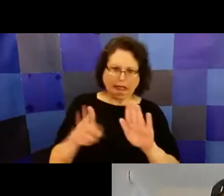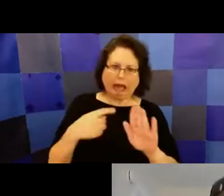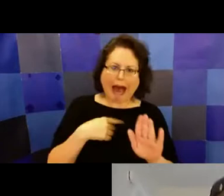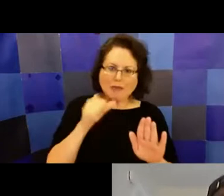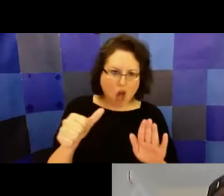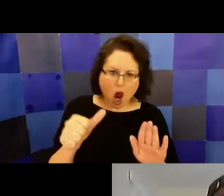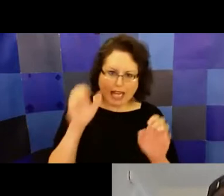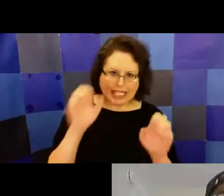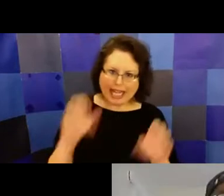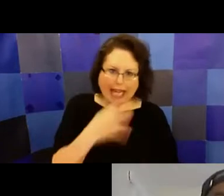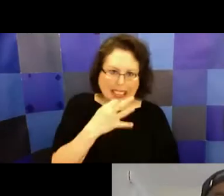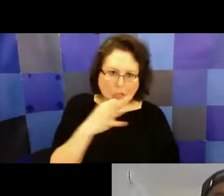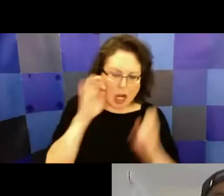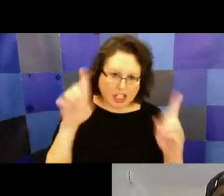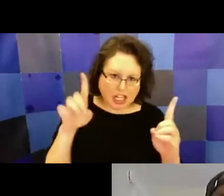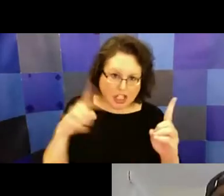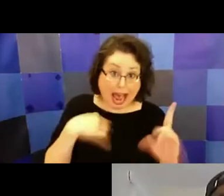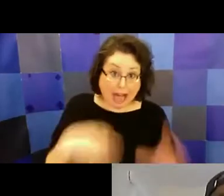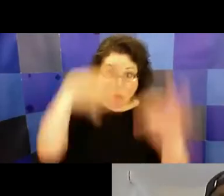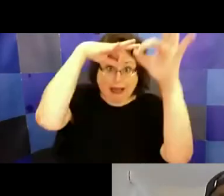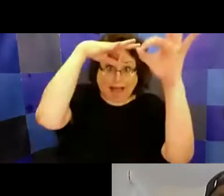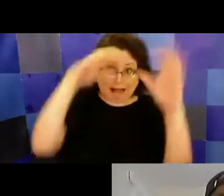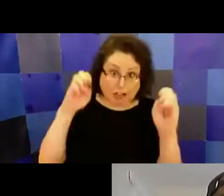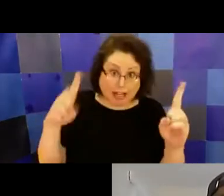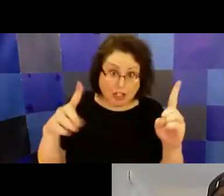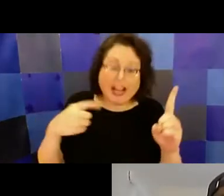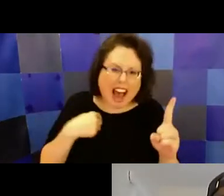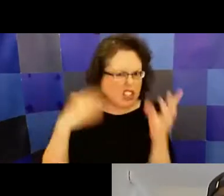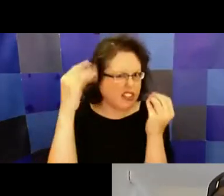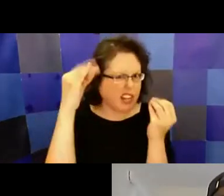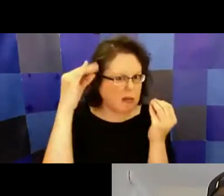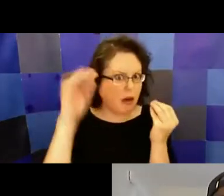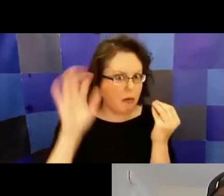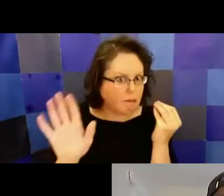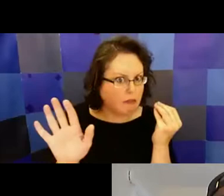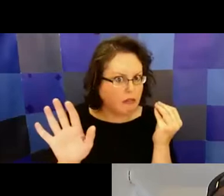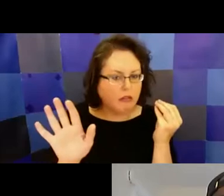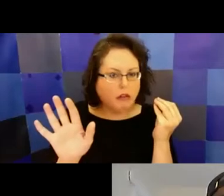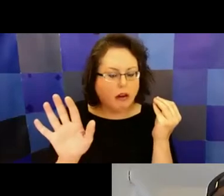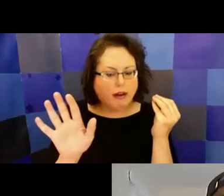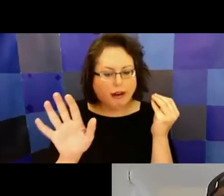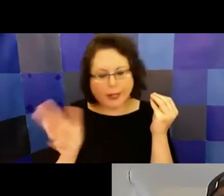don't know anything about education. I just happened to do some thinking about how,